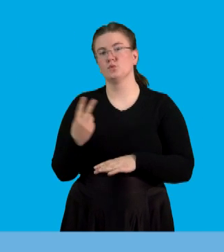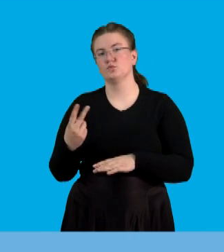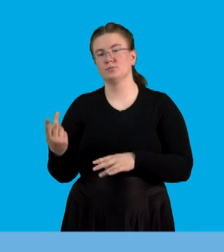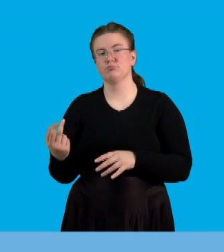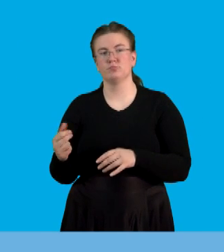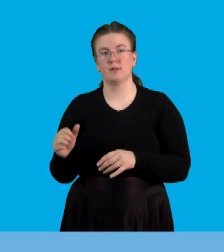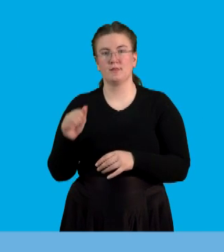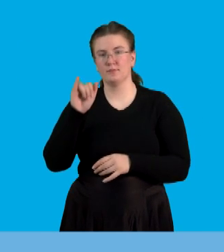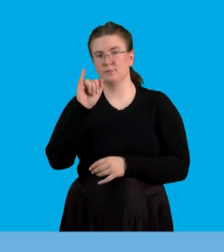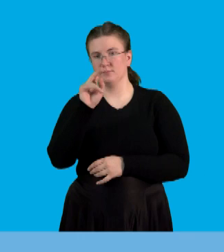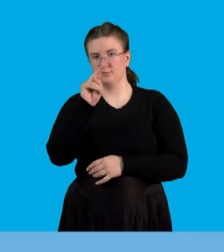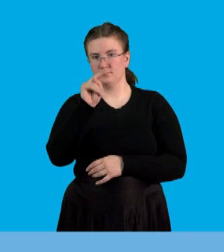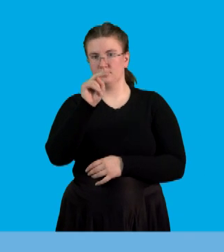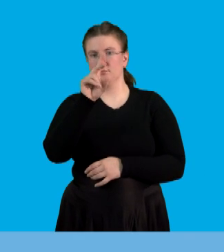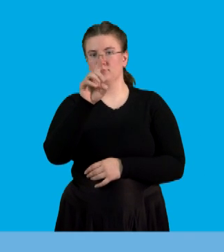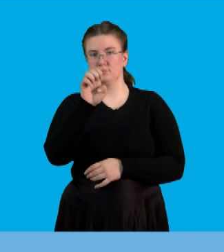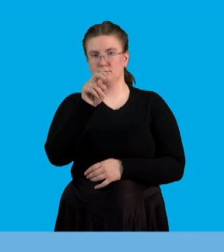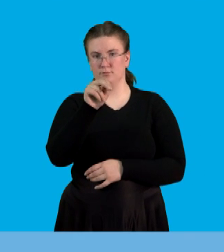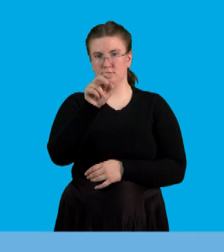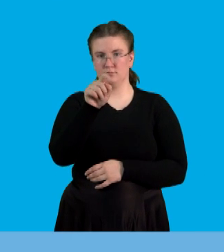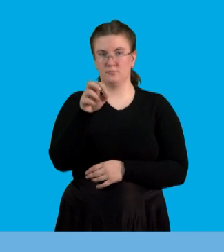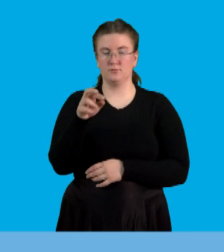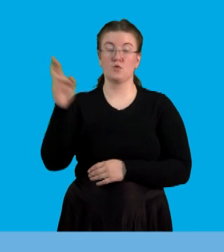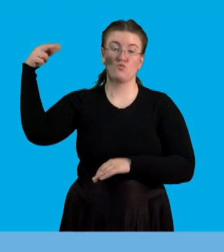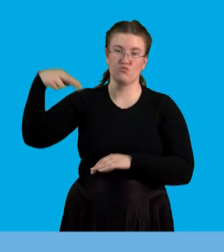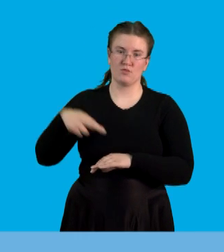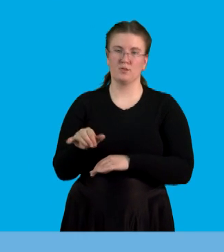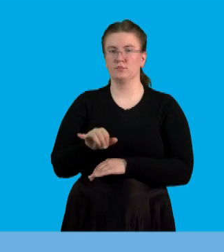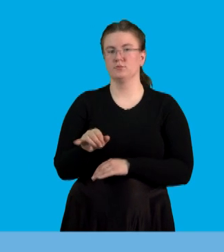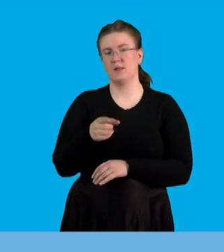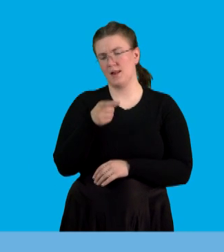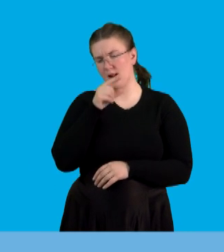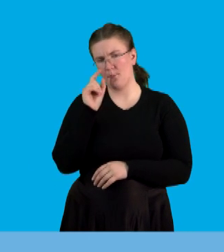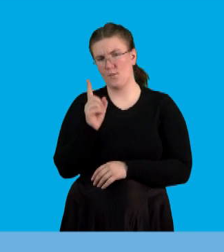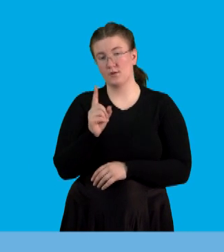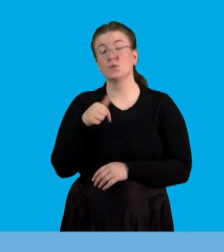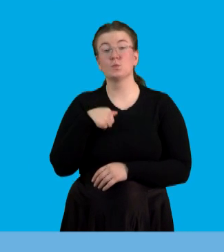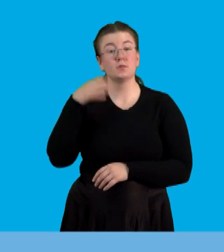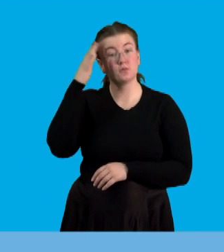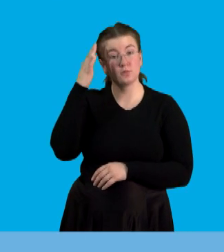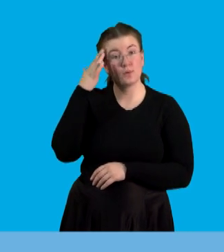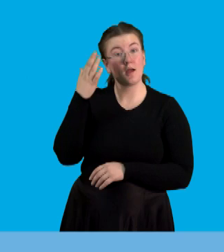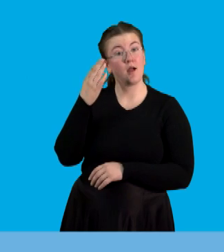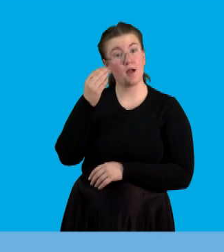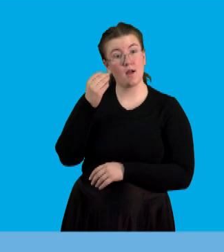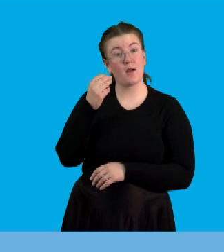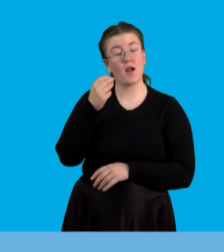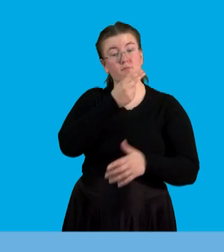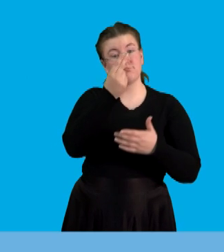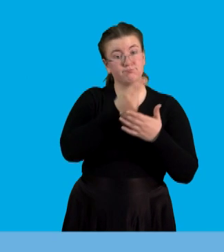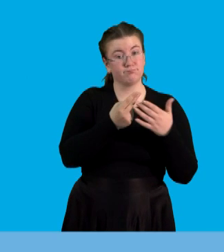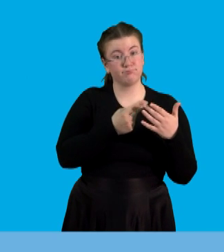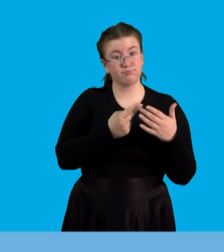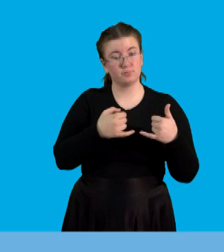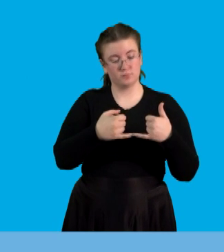the what? So we do know that we have a ray diagram. If we have a ray diagram, this is our surface. We have